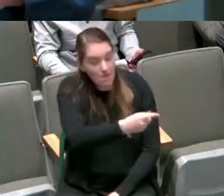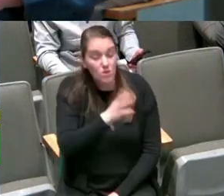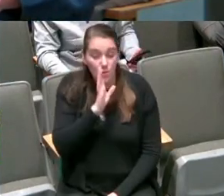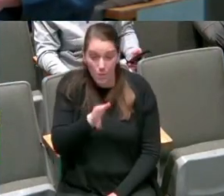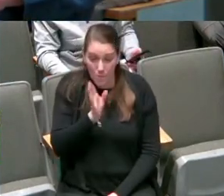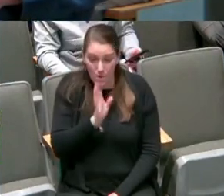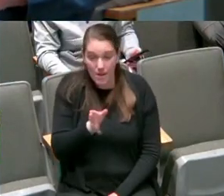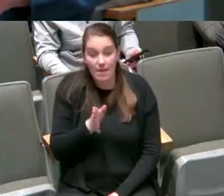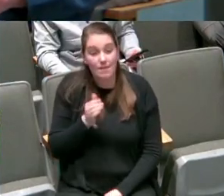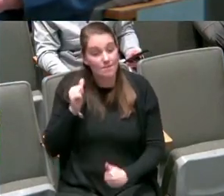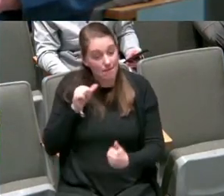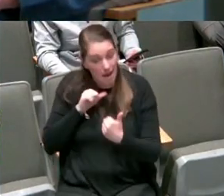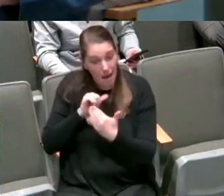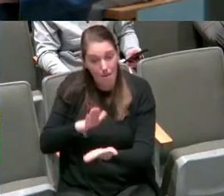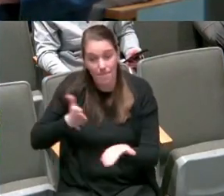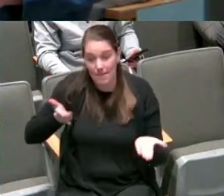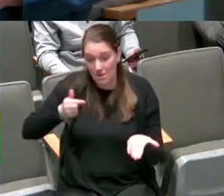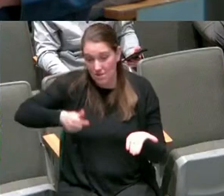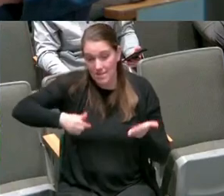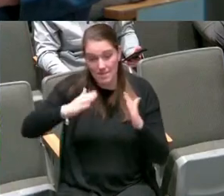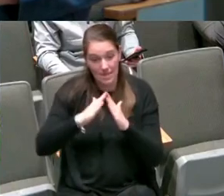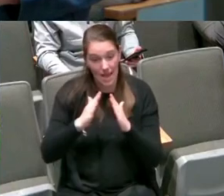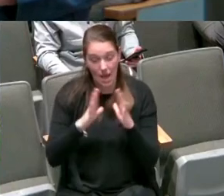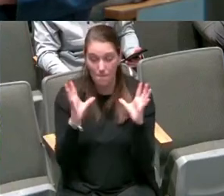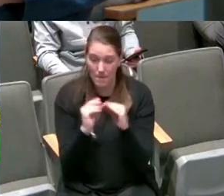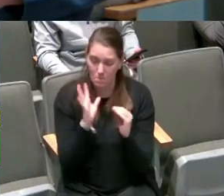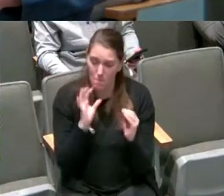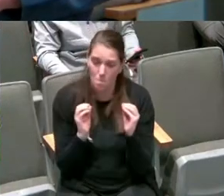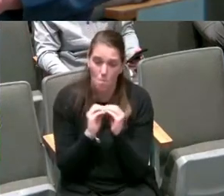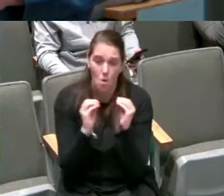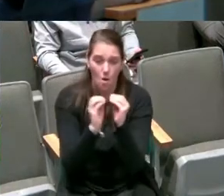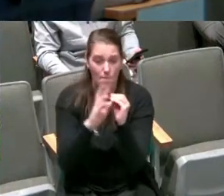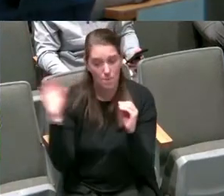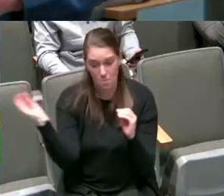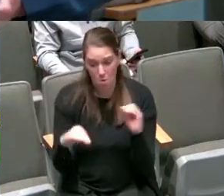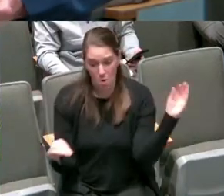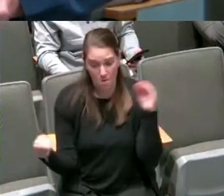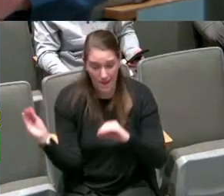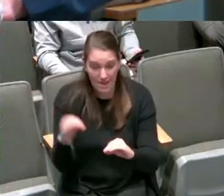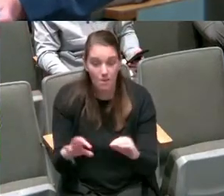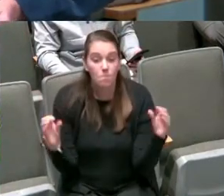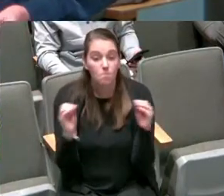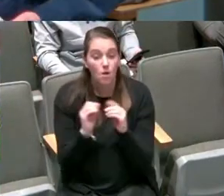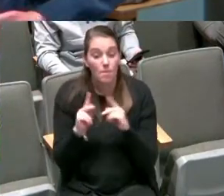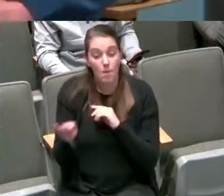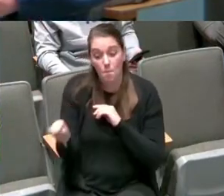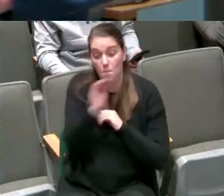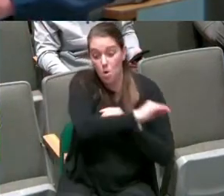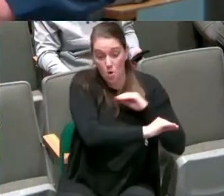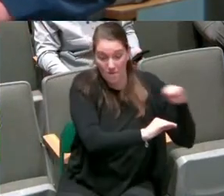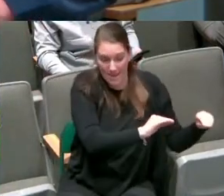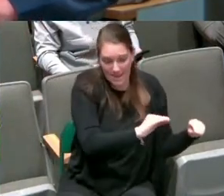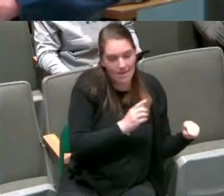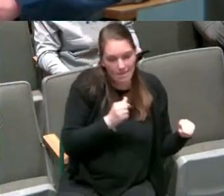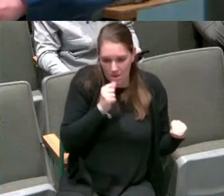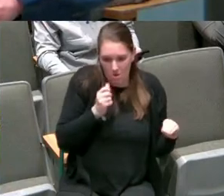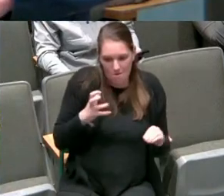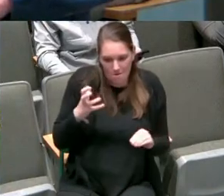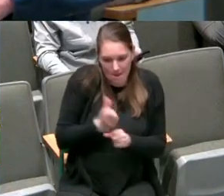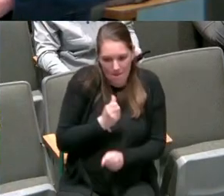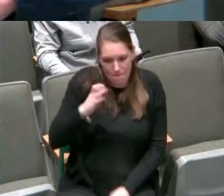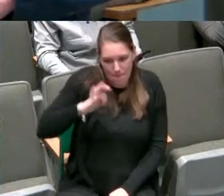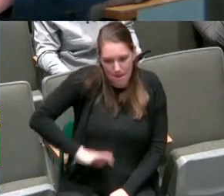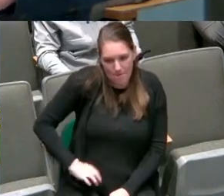before this town meeting and there will be more and more people moving in and more and more people moving out that do not get the benefit